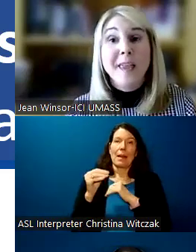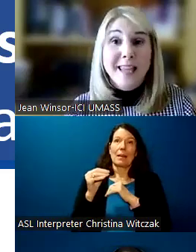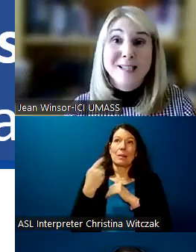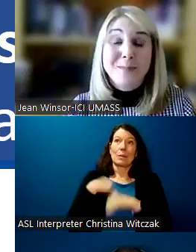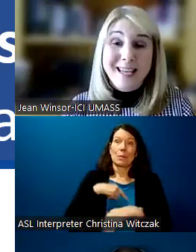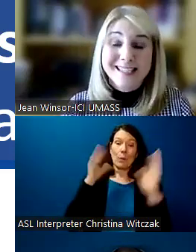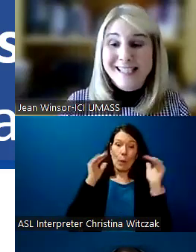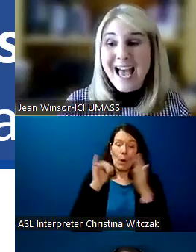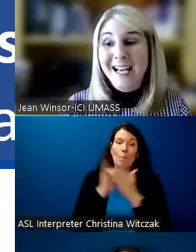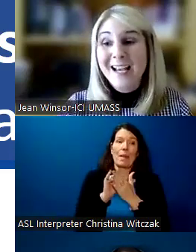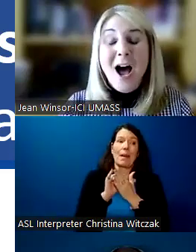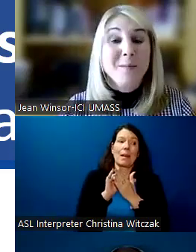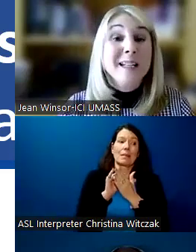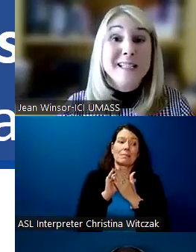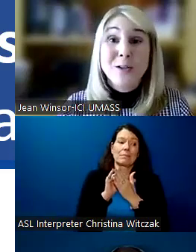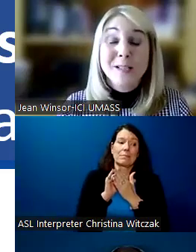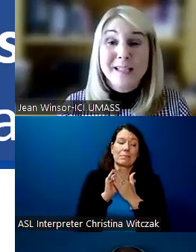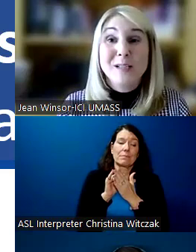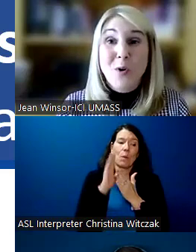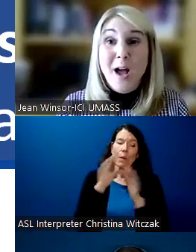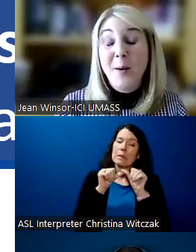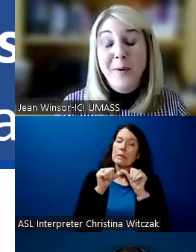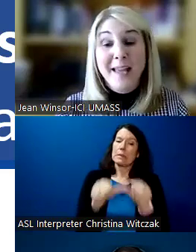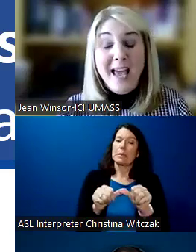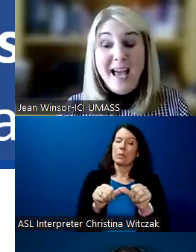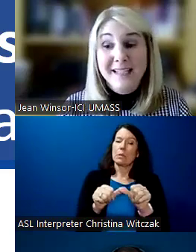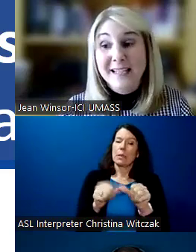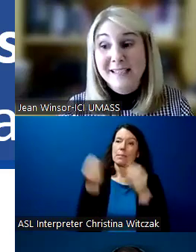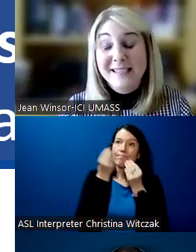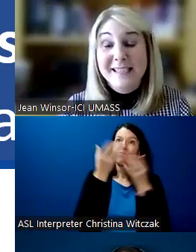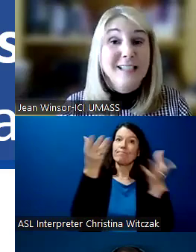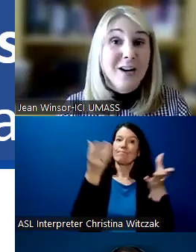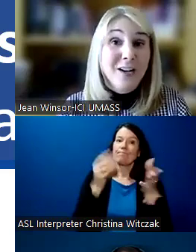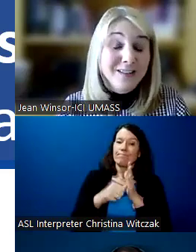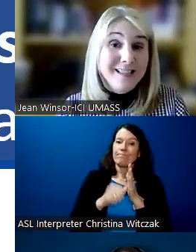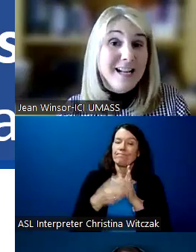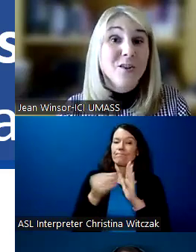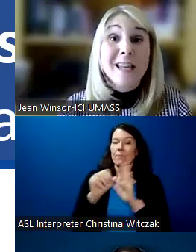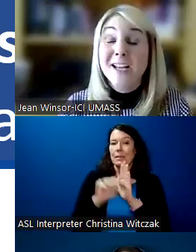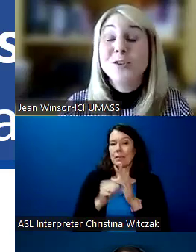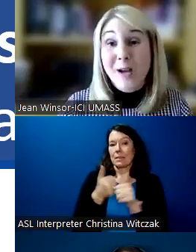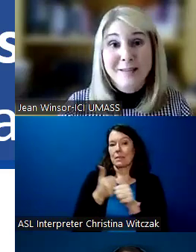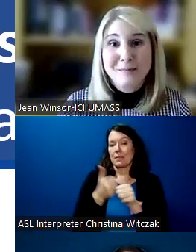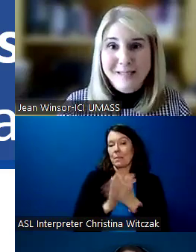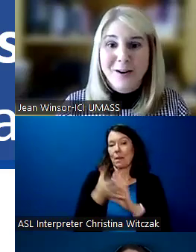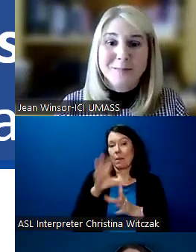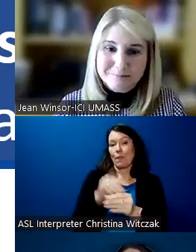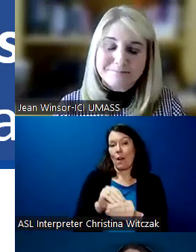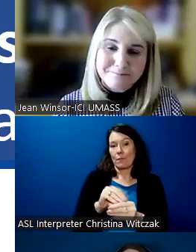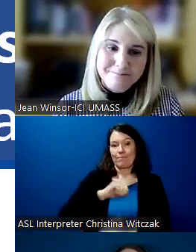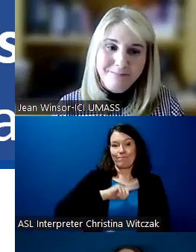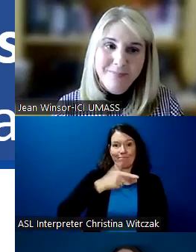hope that that's a piece that continuously is brought up and that is states are engaged with.